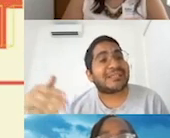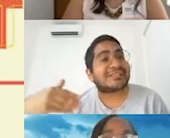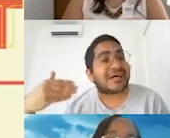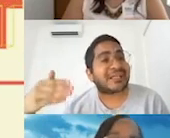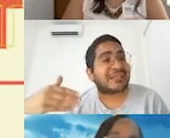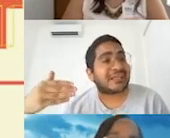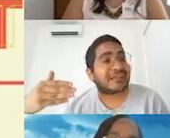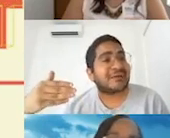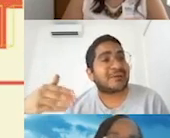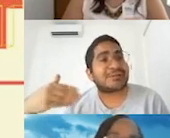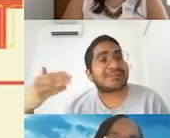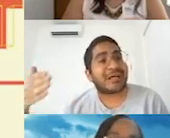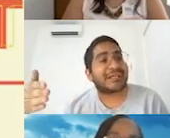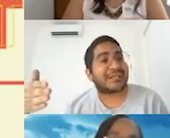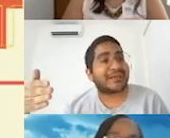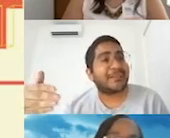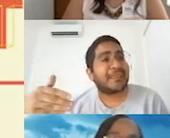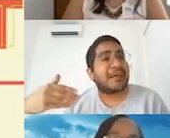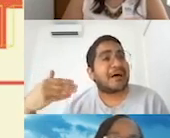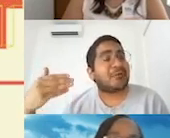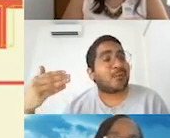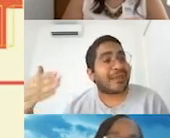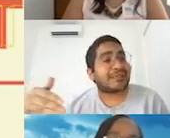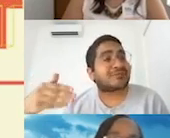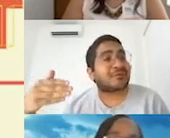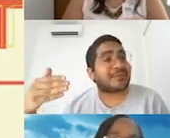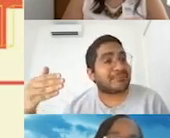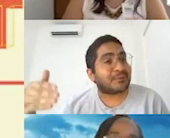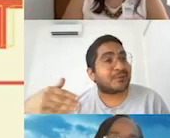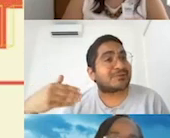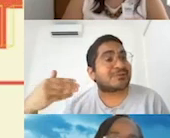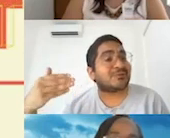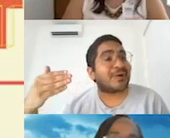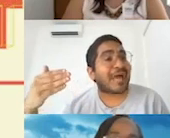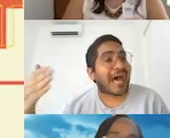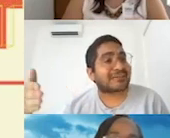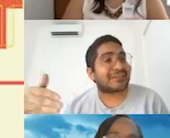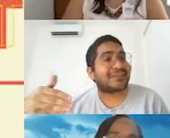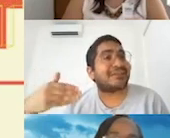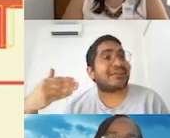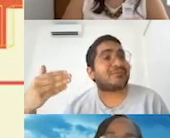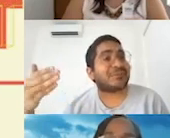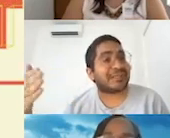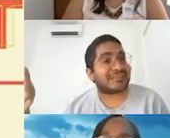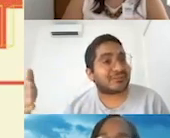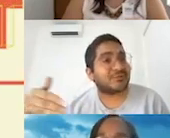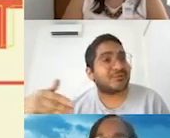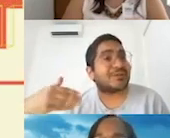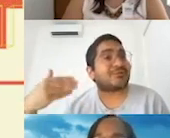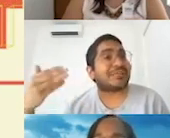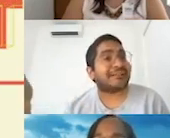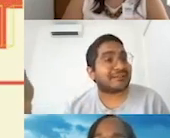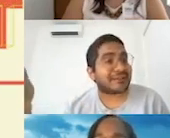are redesigning or designing ways for people to act in and relate